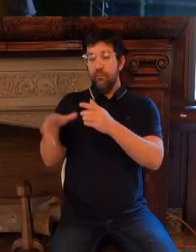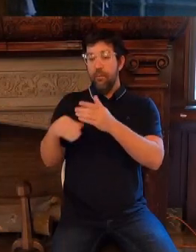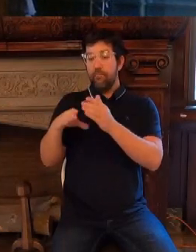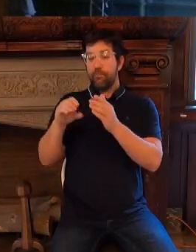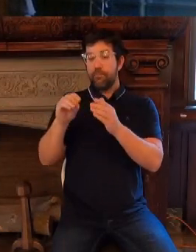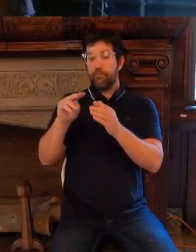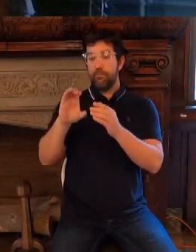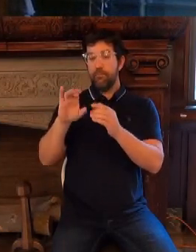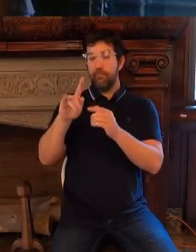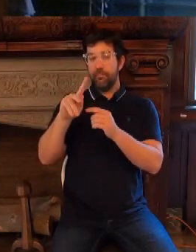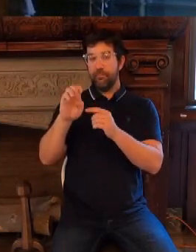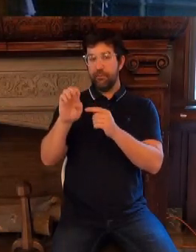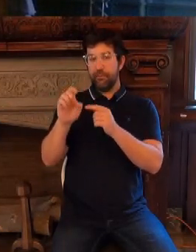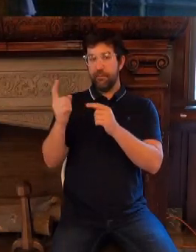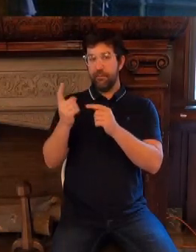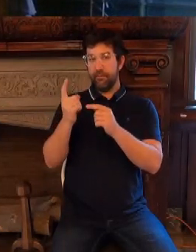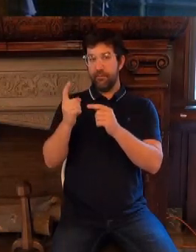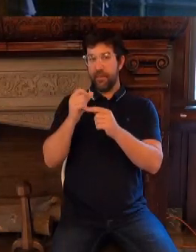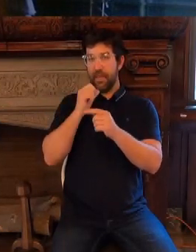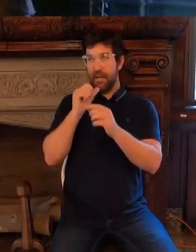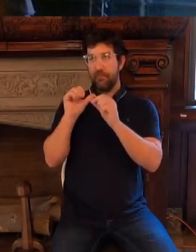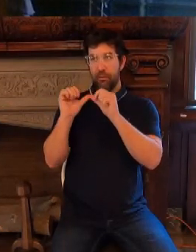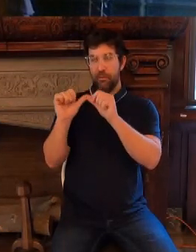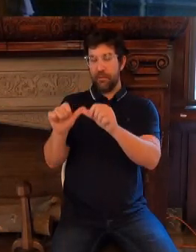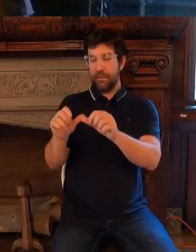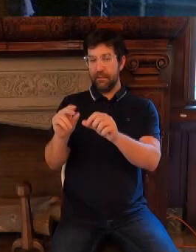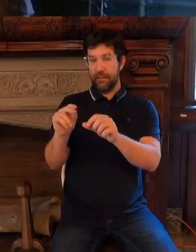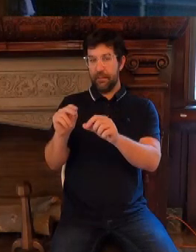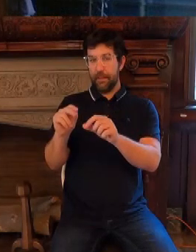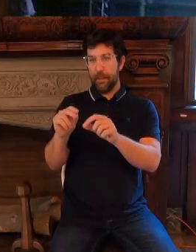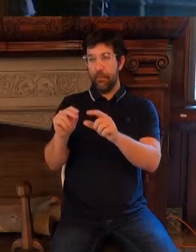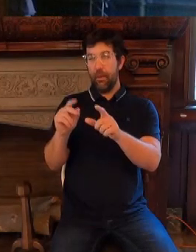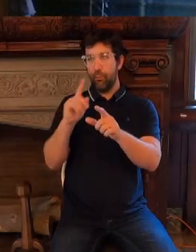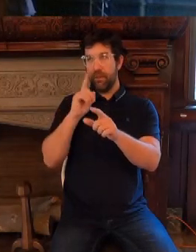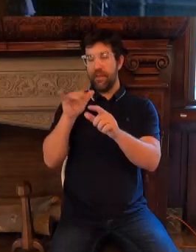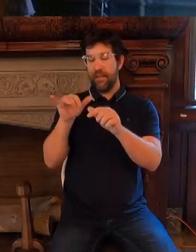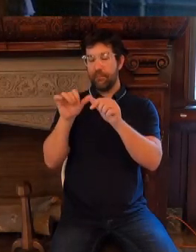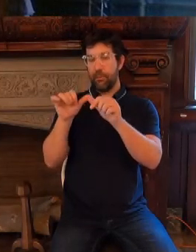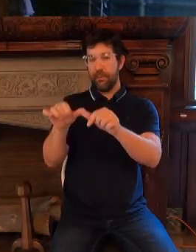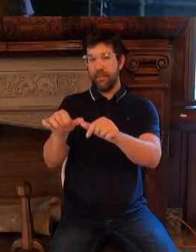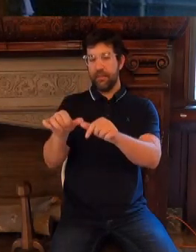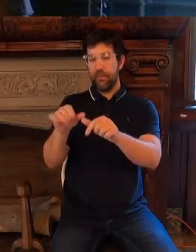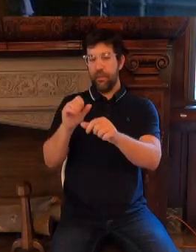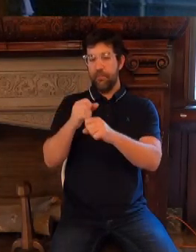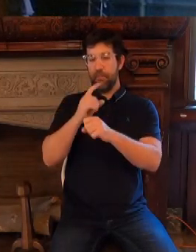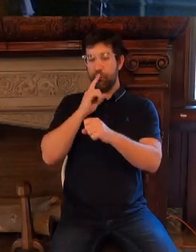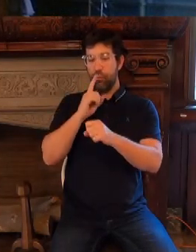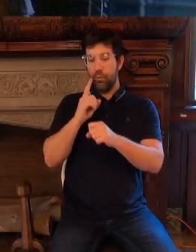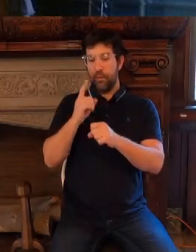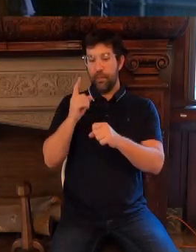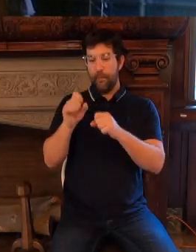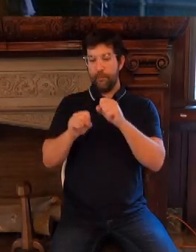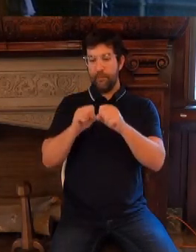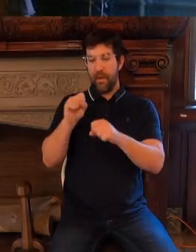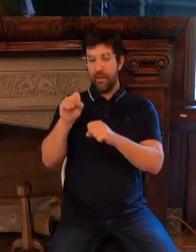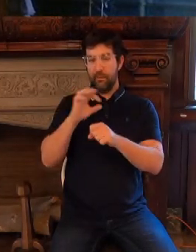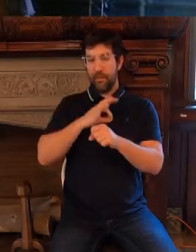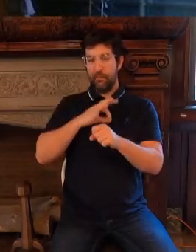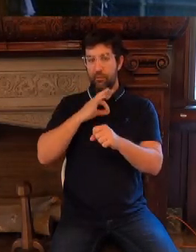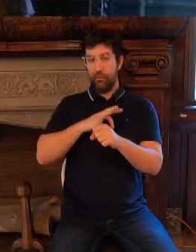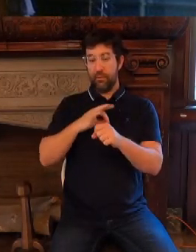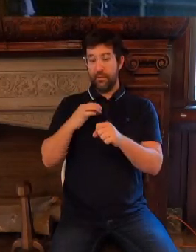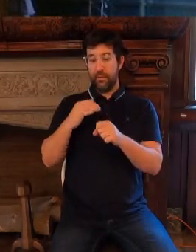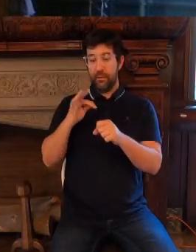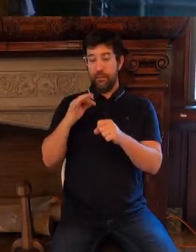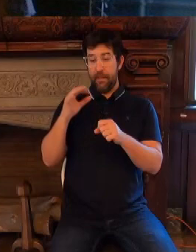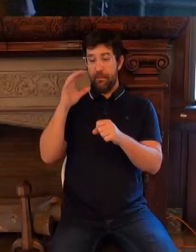in, that's not permanent, but as close to permanent as it gets. And so I'm going to make sure, one, that Bike Pittsburgh, am I